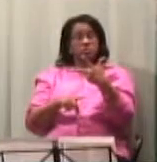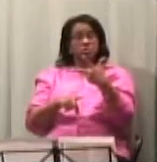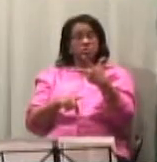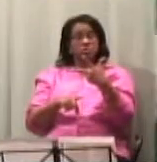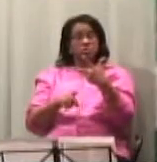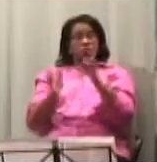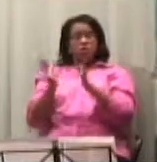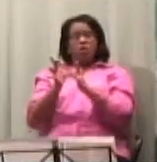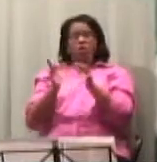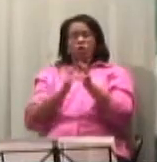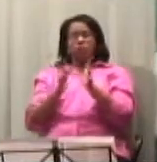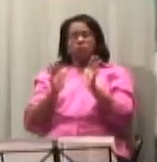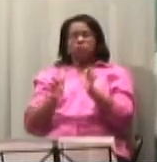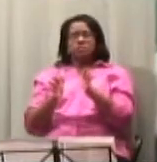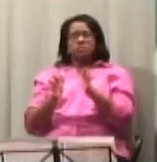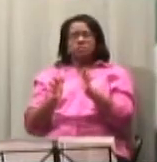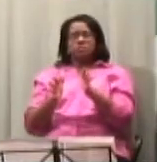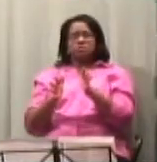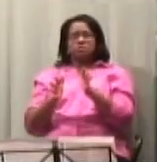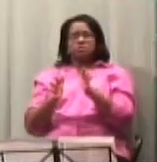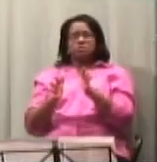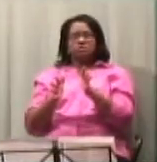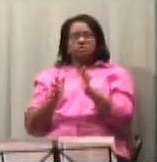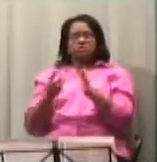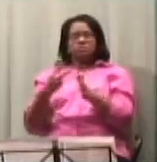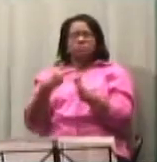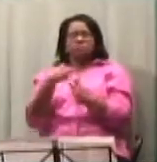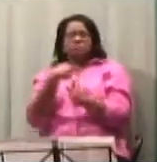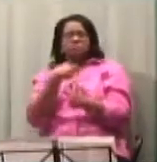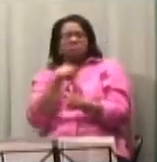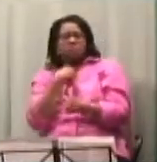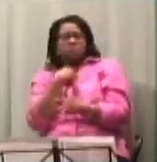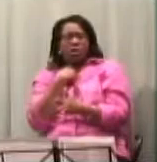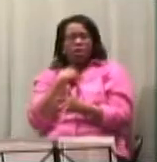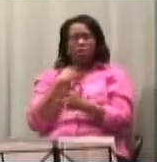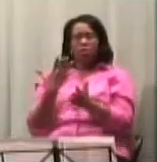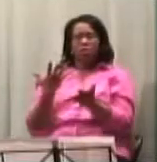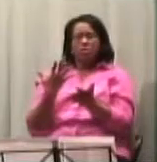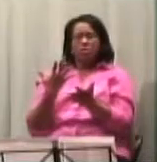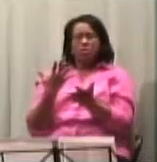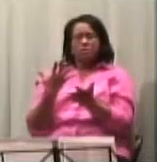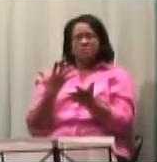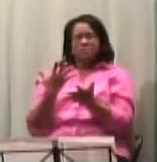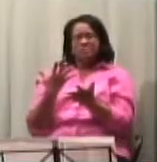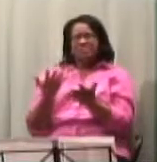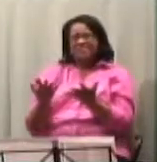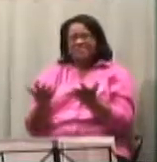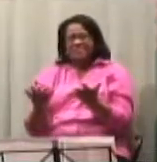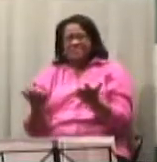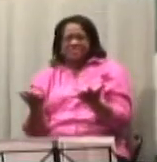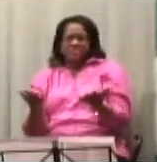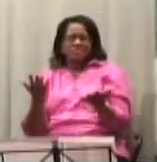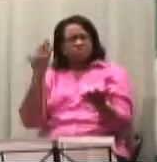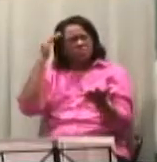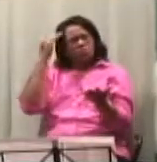suffocating the words of the Lord because they don't want to commit themselves entirely to